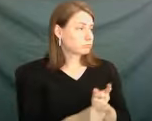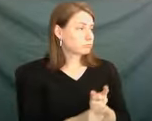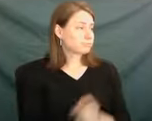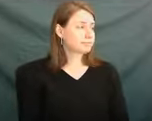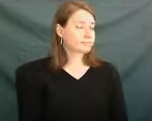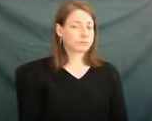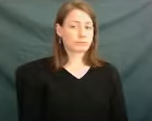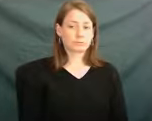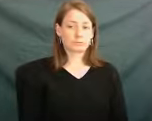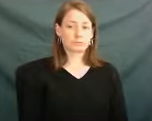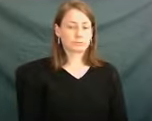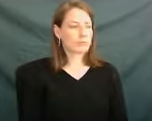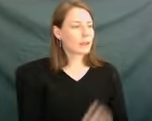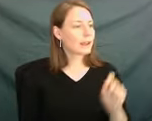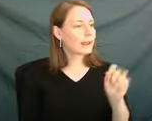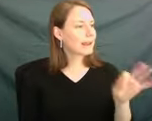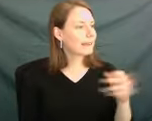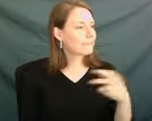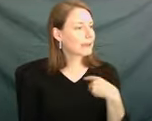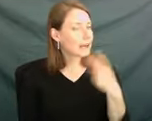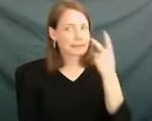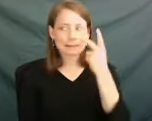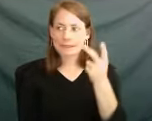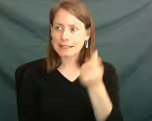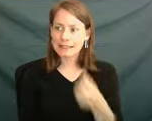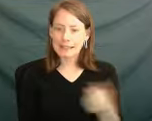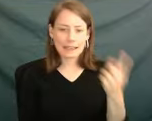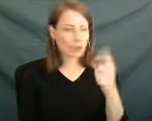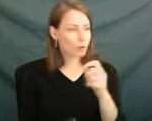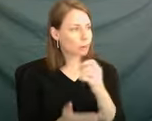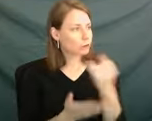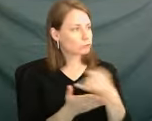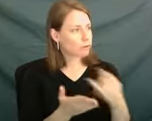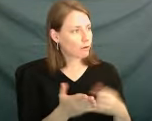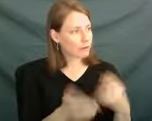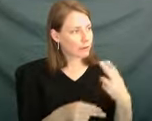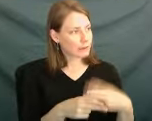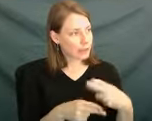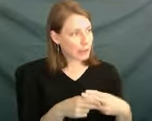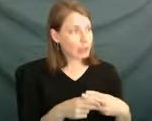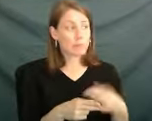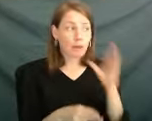anything like that, I'm going to get very irritated. So can you do that after you've done what I told you to do?